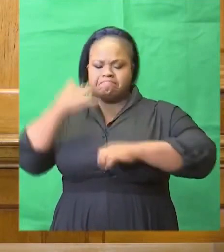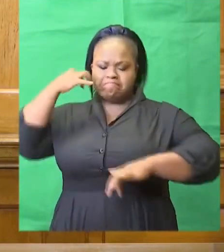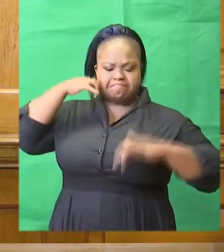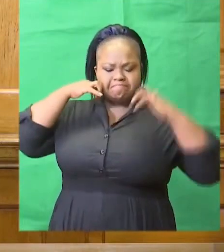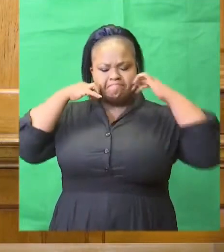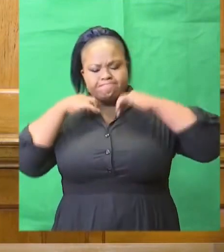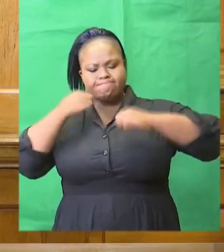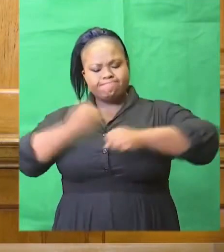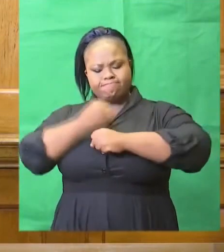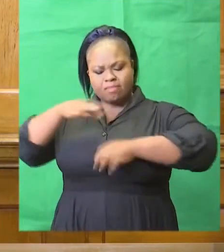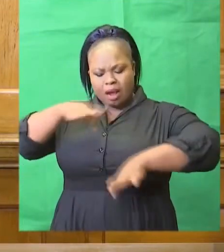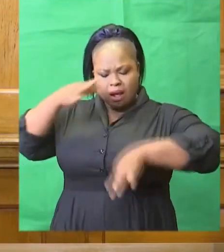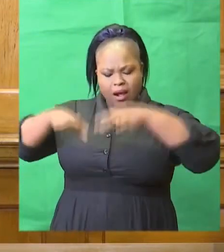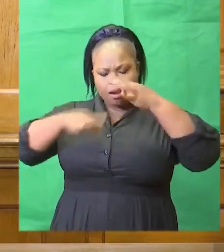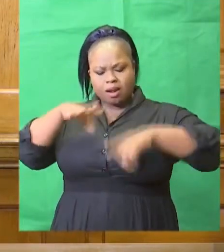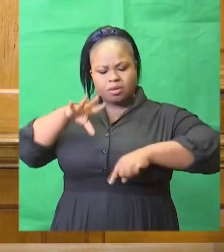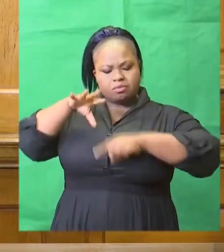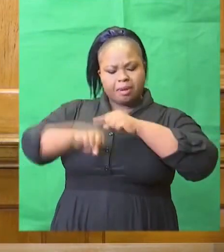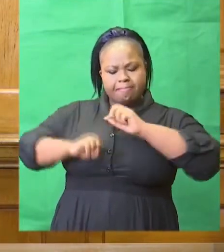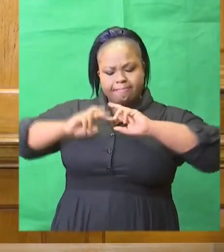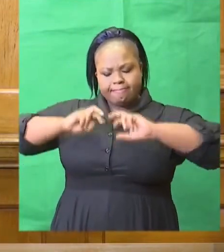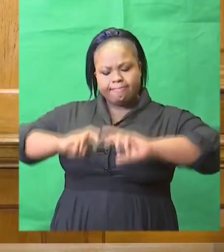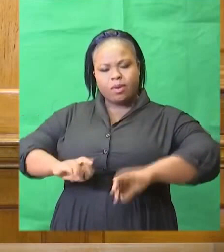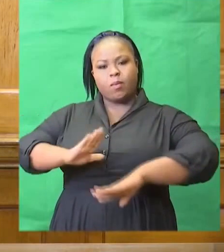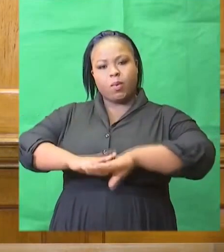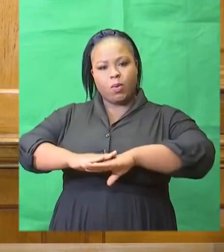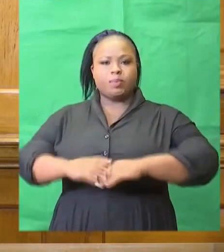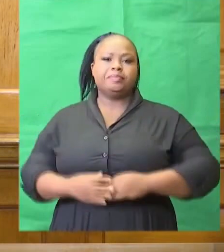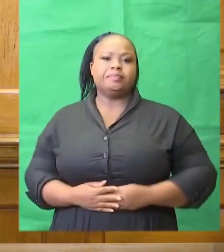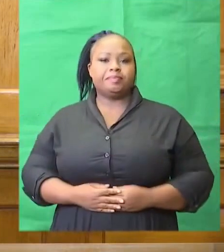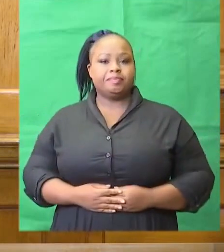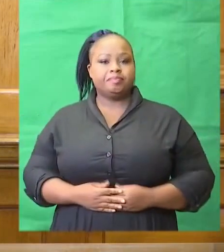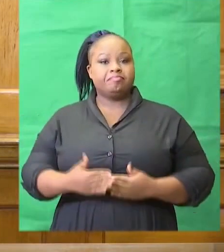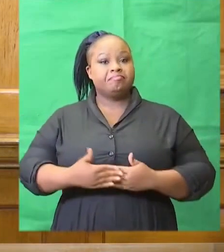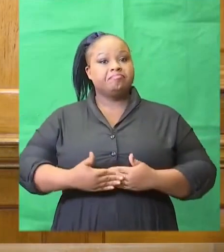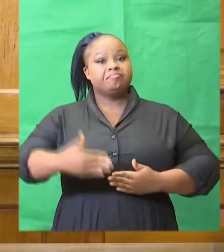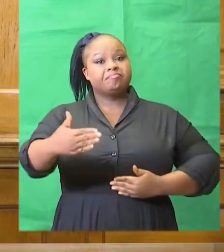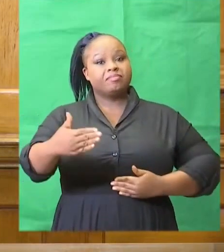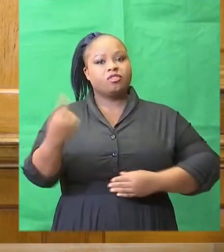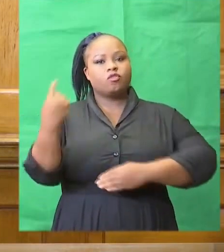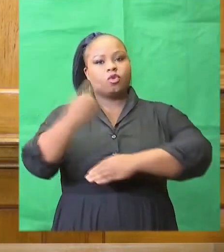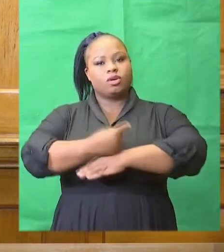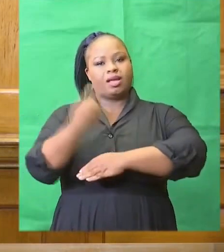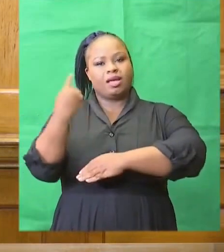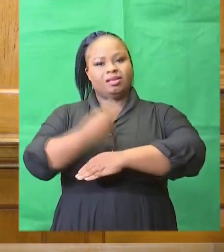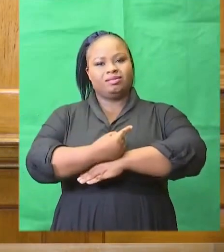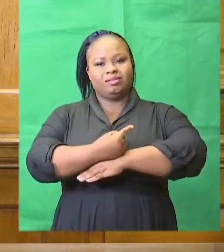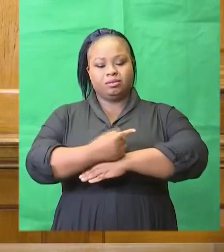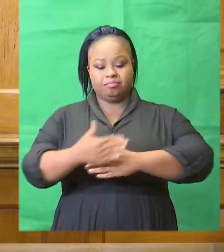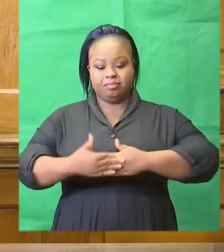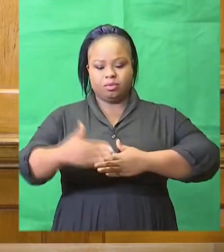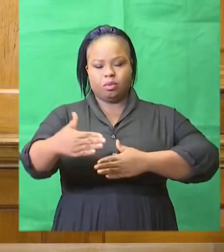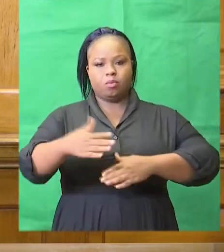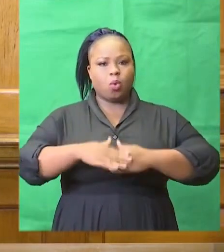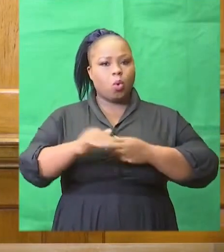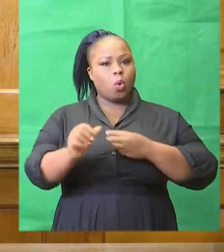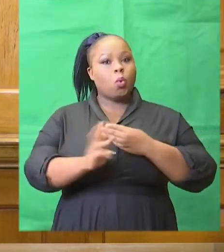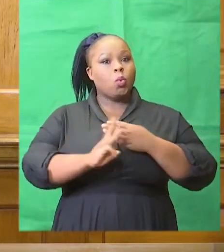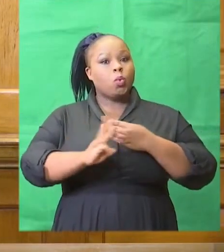to establish. Over the next few days and weeks, as more